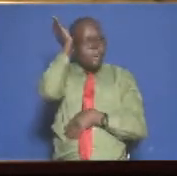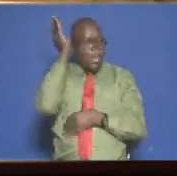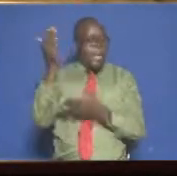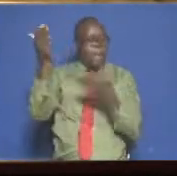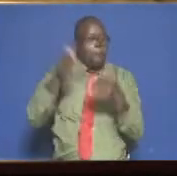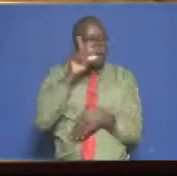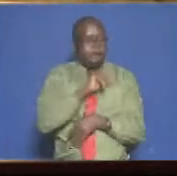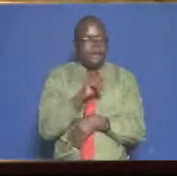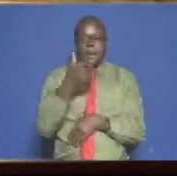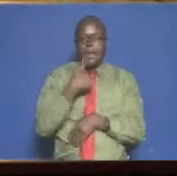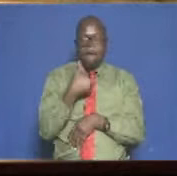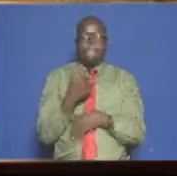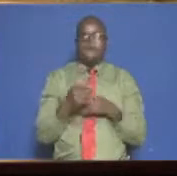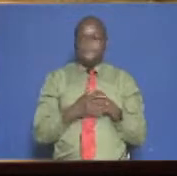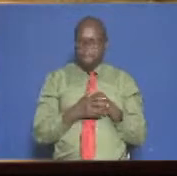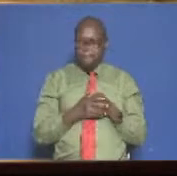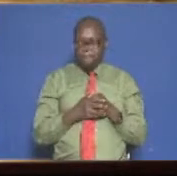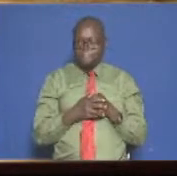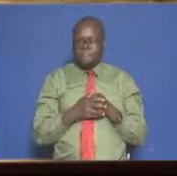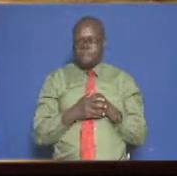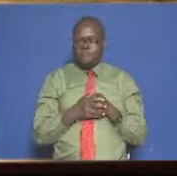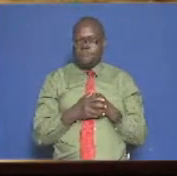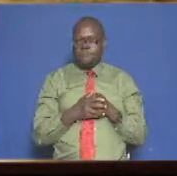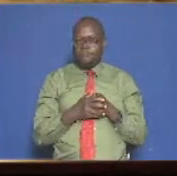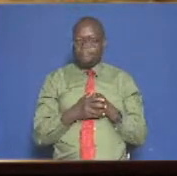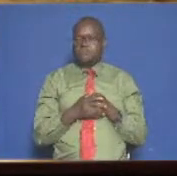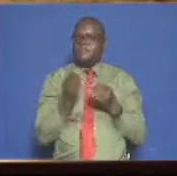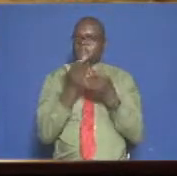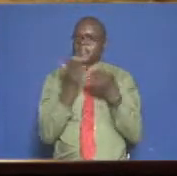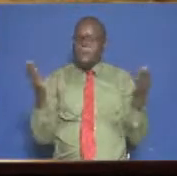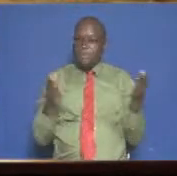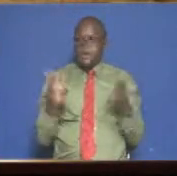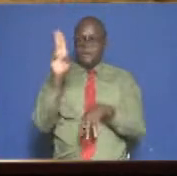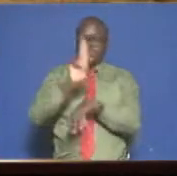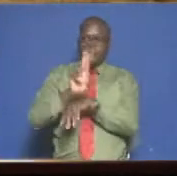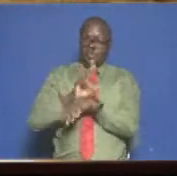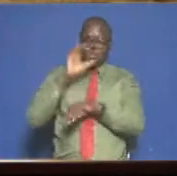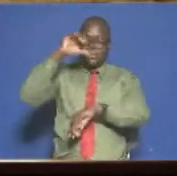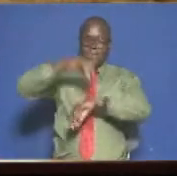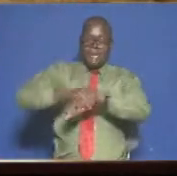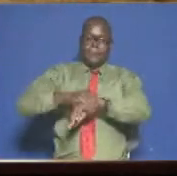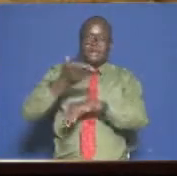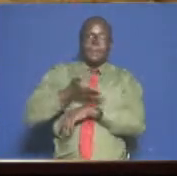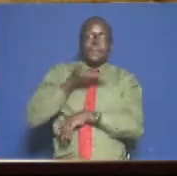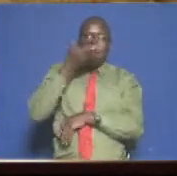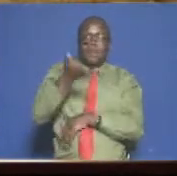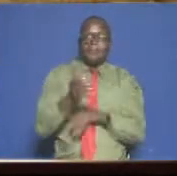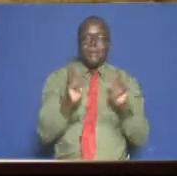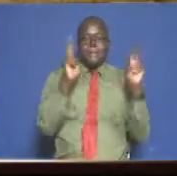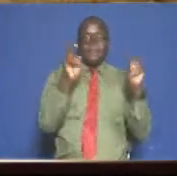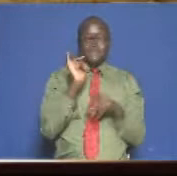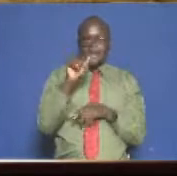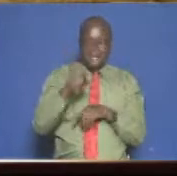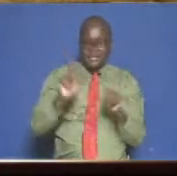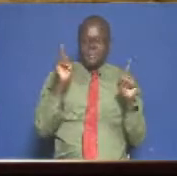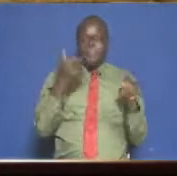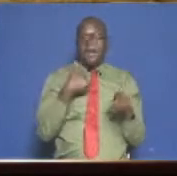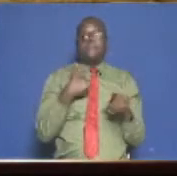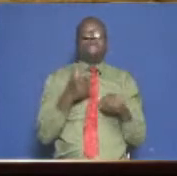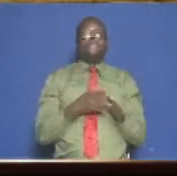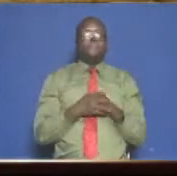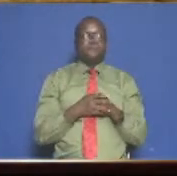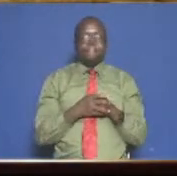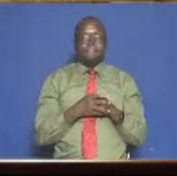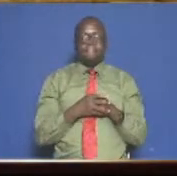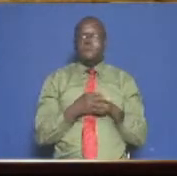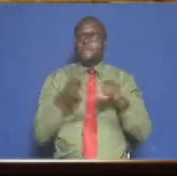least you have got a starting point. You get the hands up, the issues that the Honorable Duale has raised,